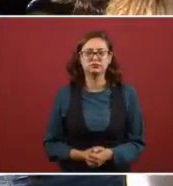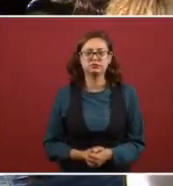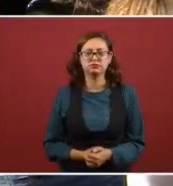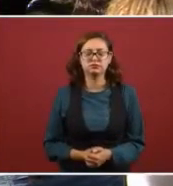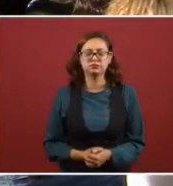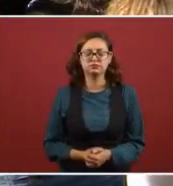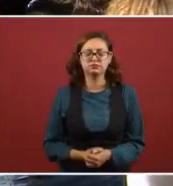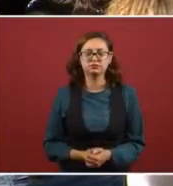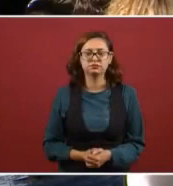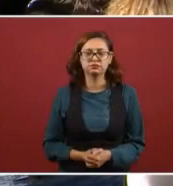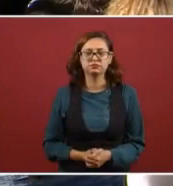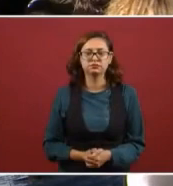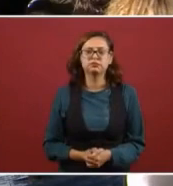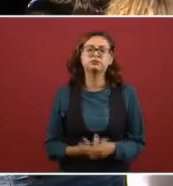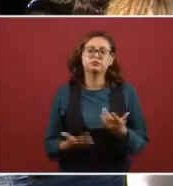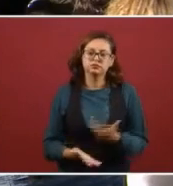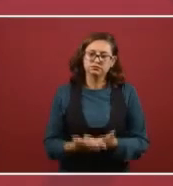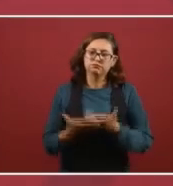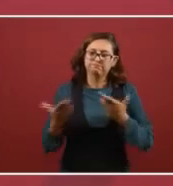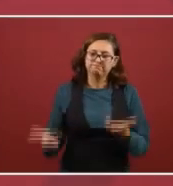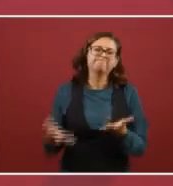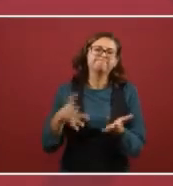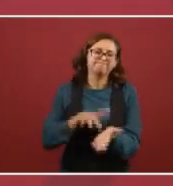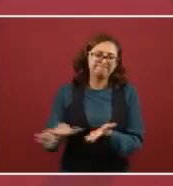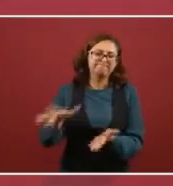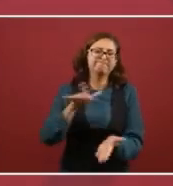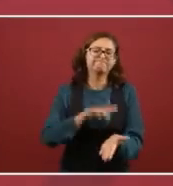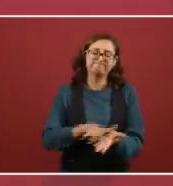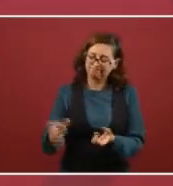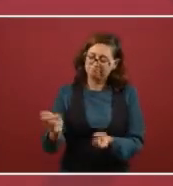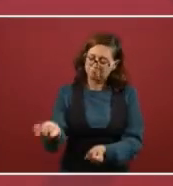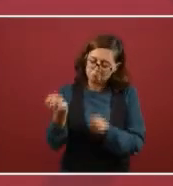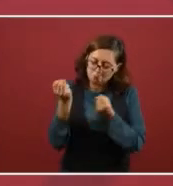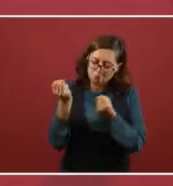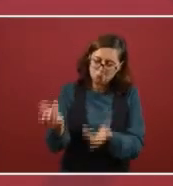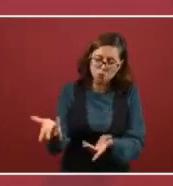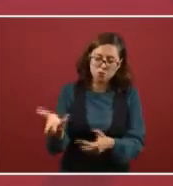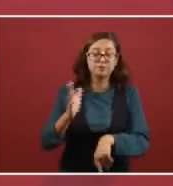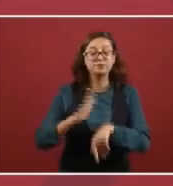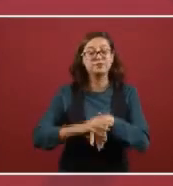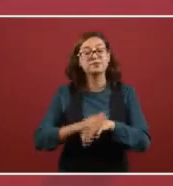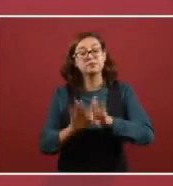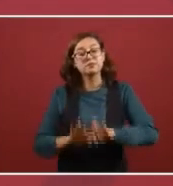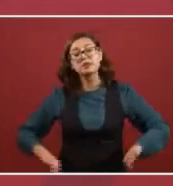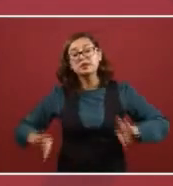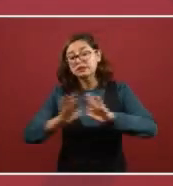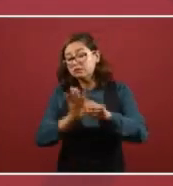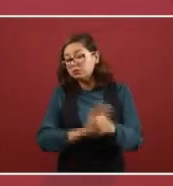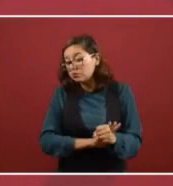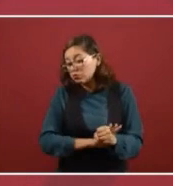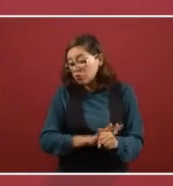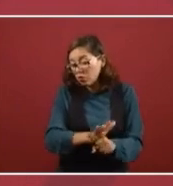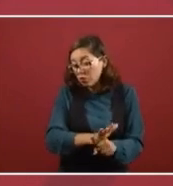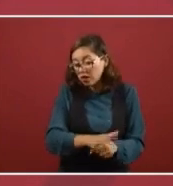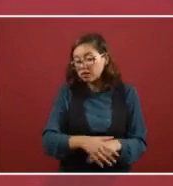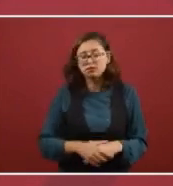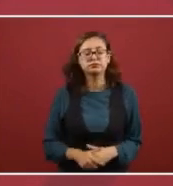ahora So now se les va a dar este apoyo. that they're going to be giving them these funds, Lo más importante and es the que, most important thing is